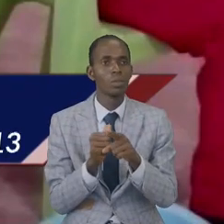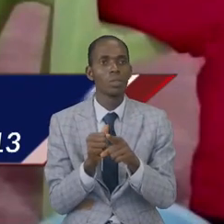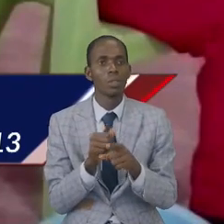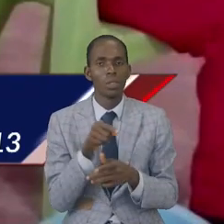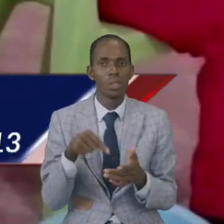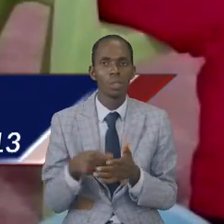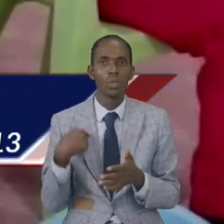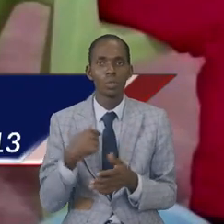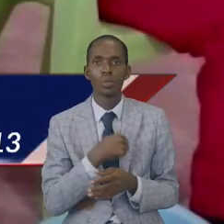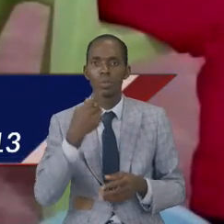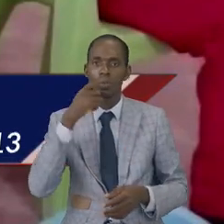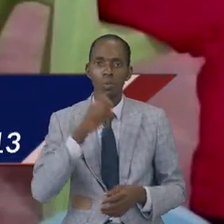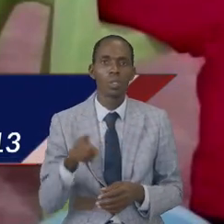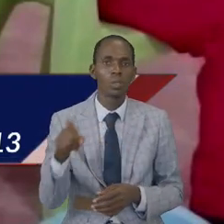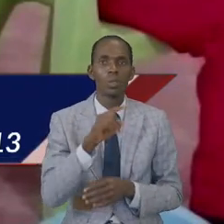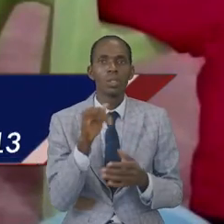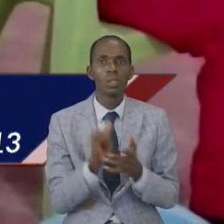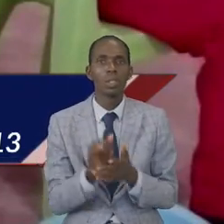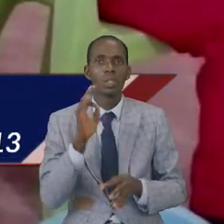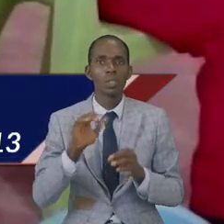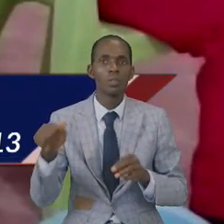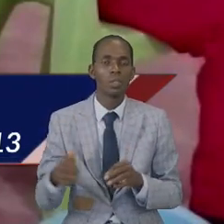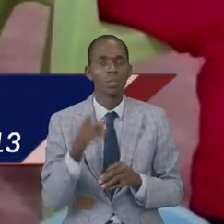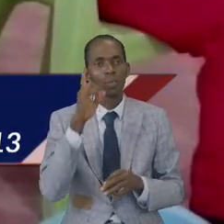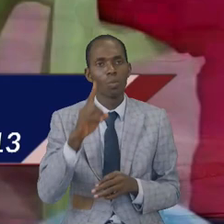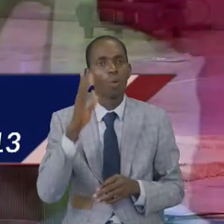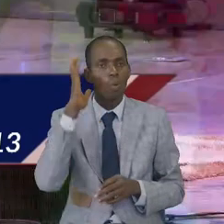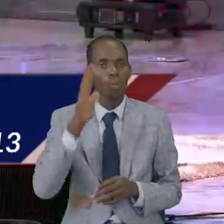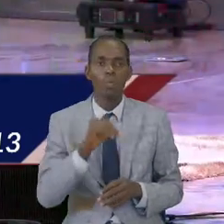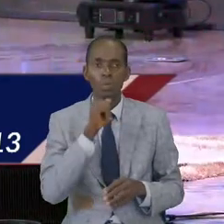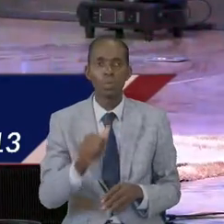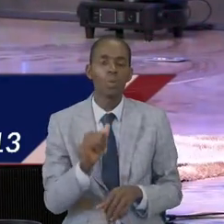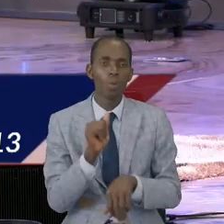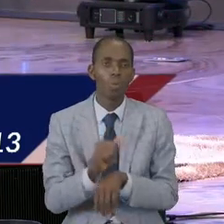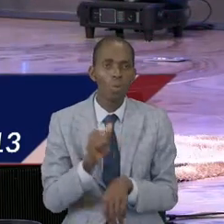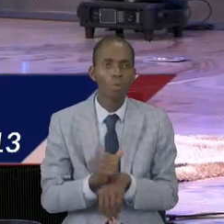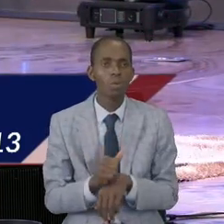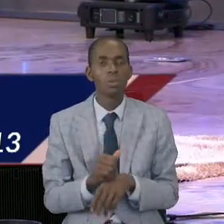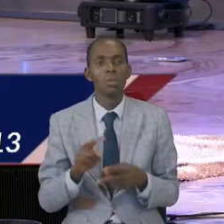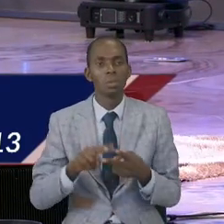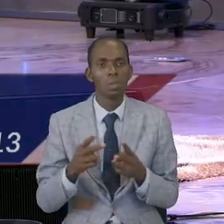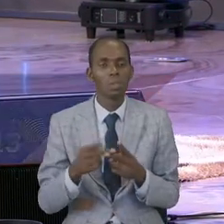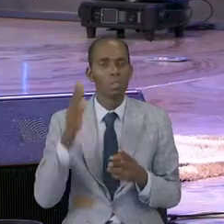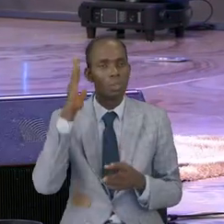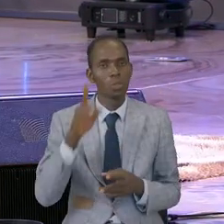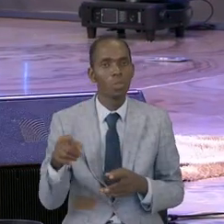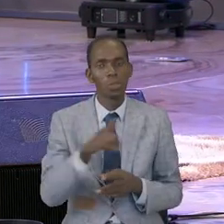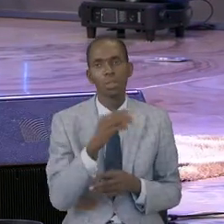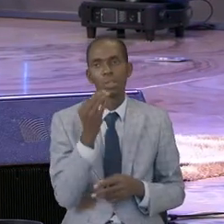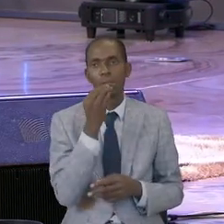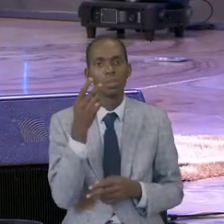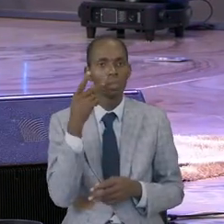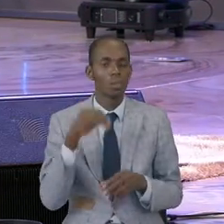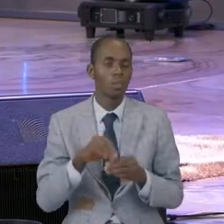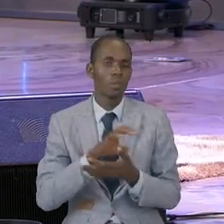we commanded you that if any man would not work, neither should he eat. Then